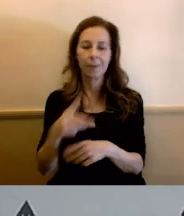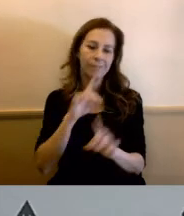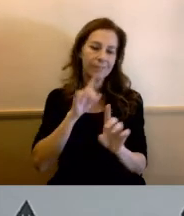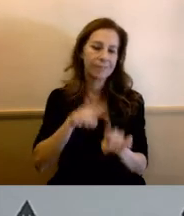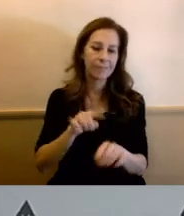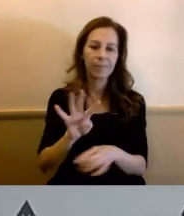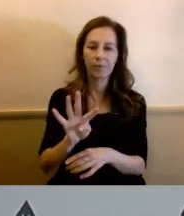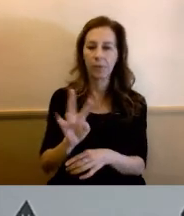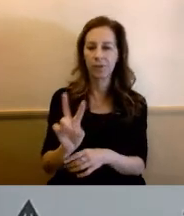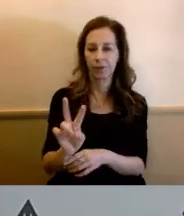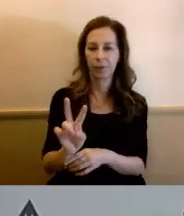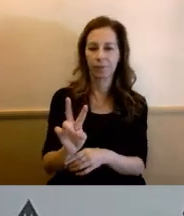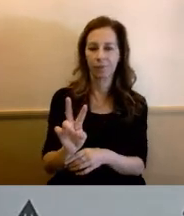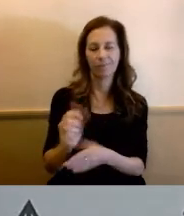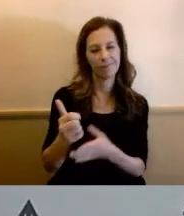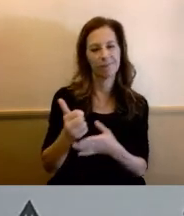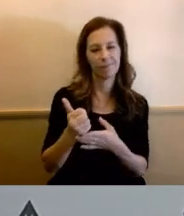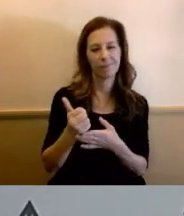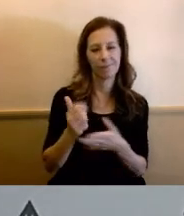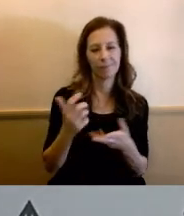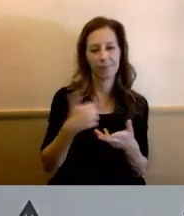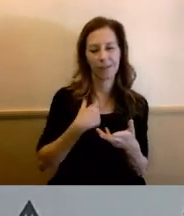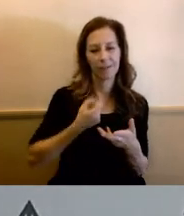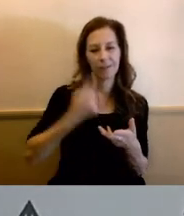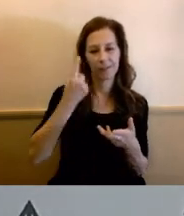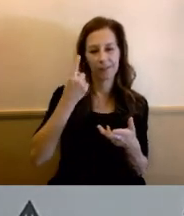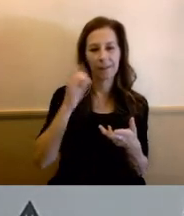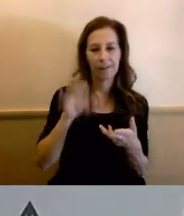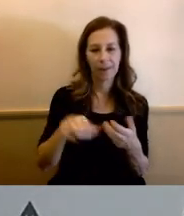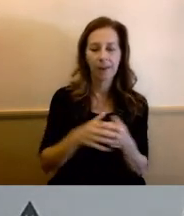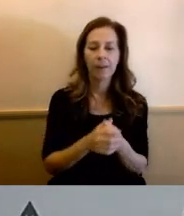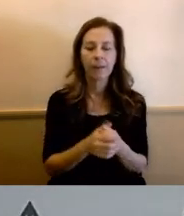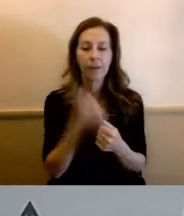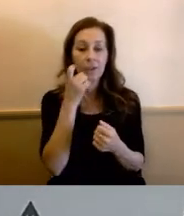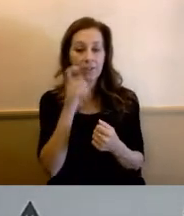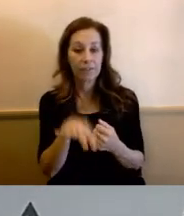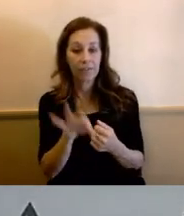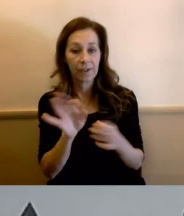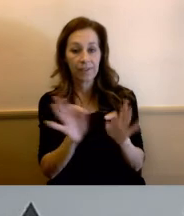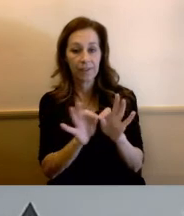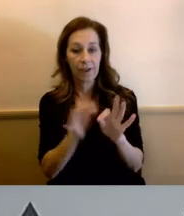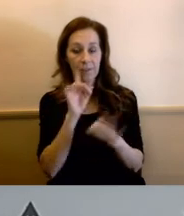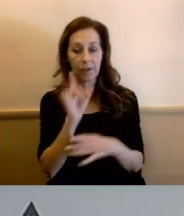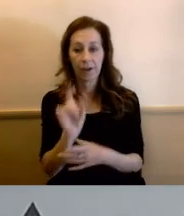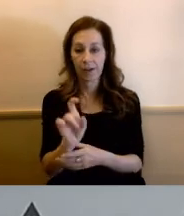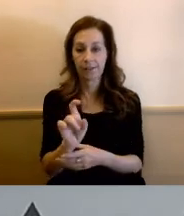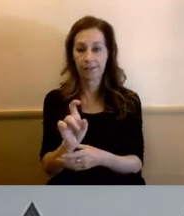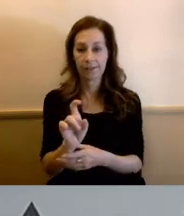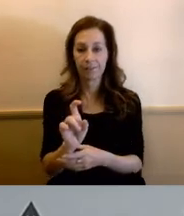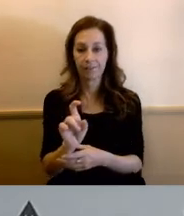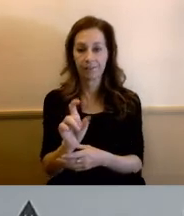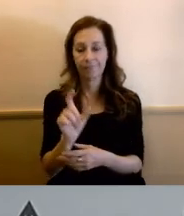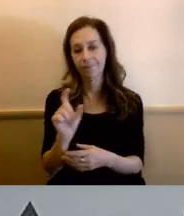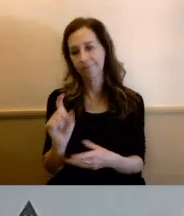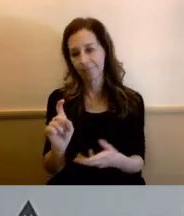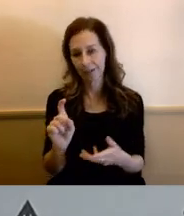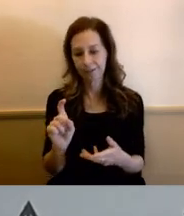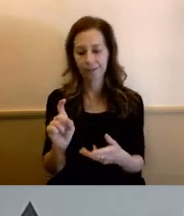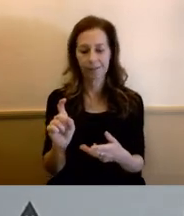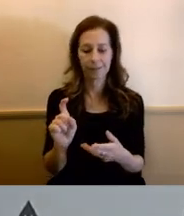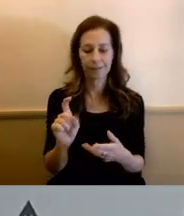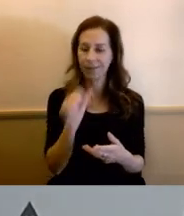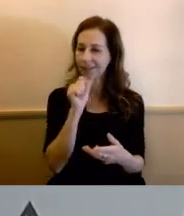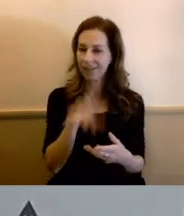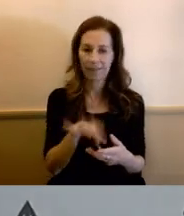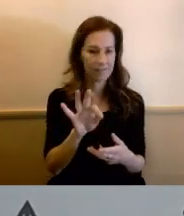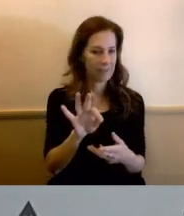that helps out. So I just found out the value of x, and x. I did not find the value of p